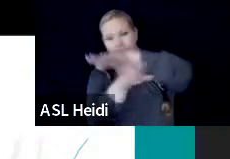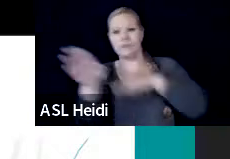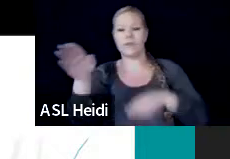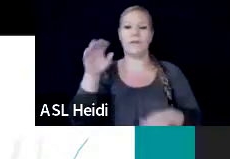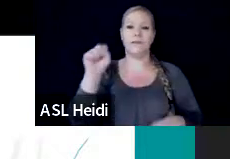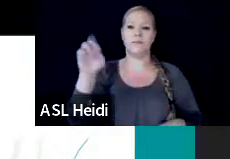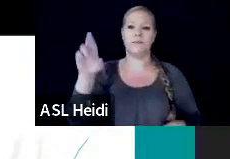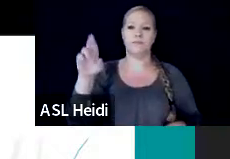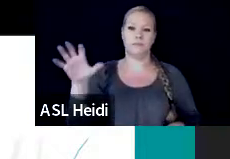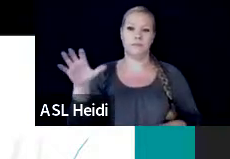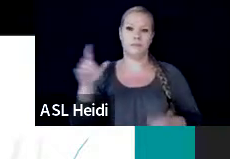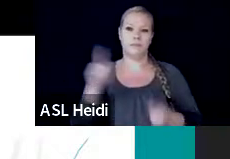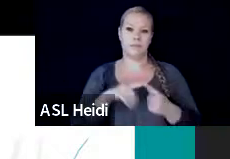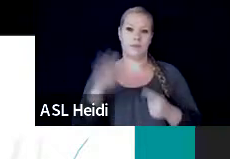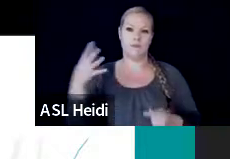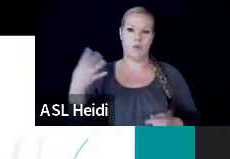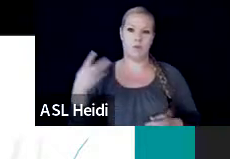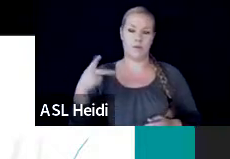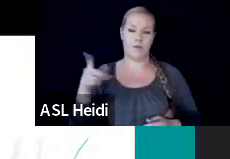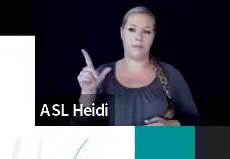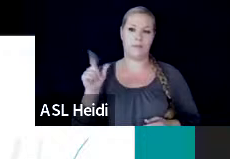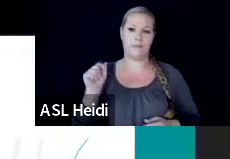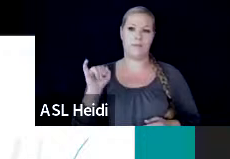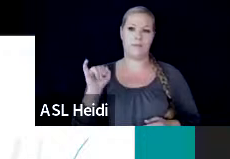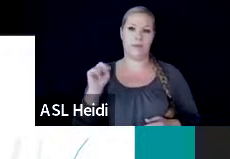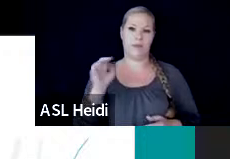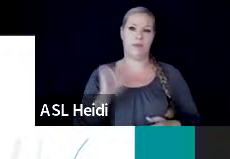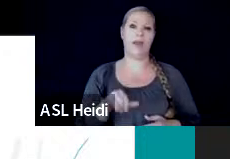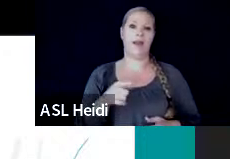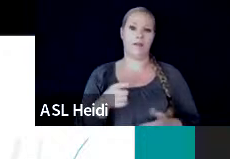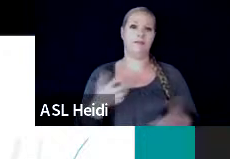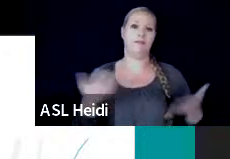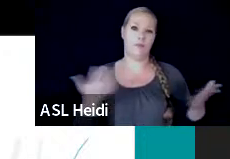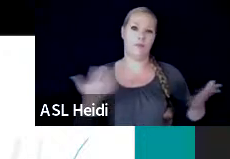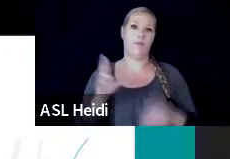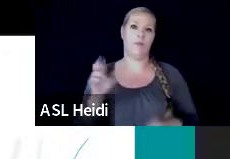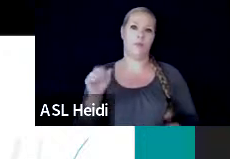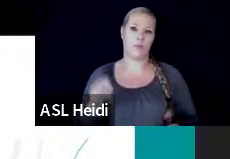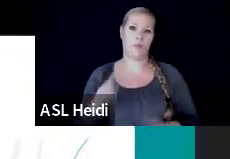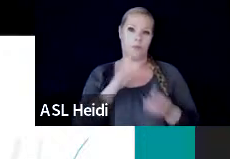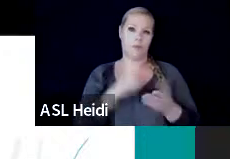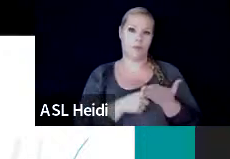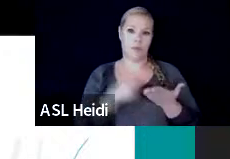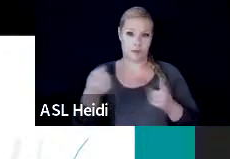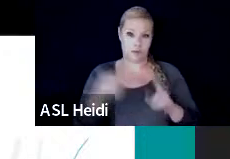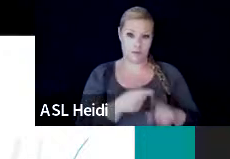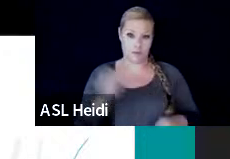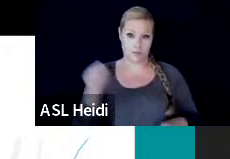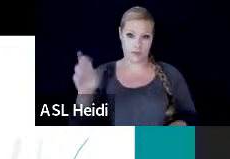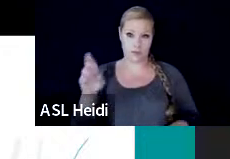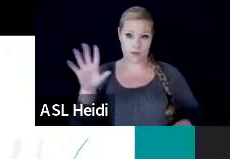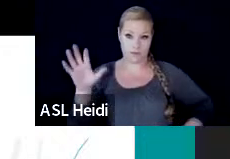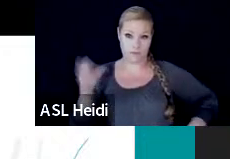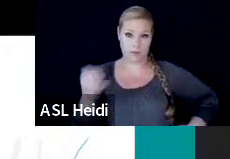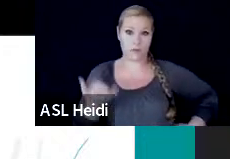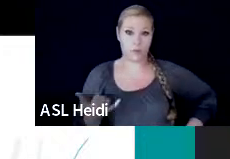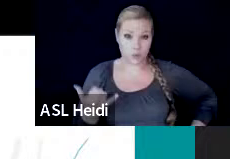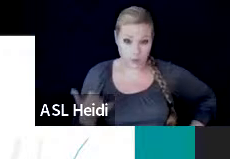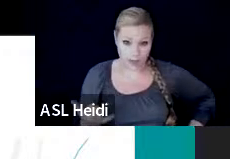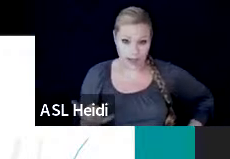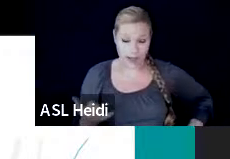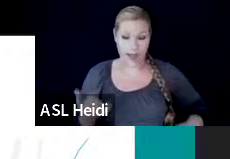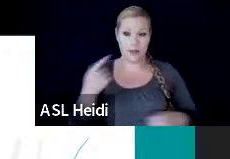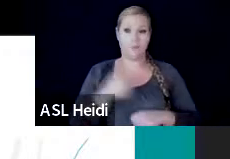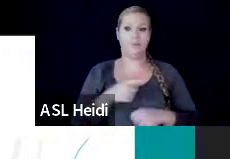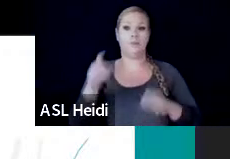braided ramp that would, for example, if you're from SR 500 today, you could get